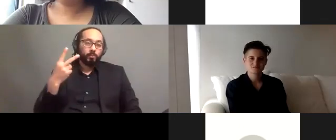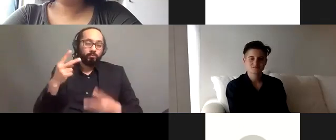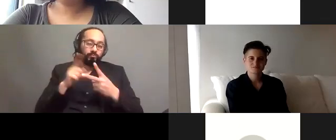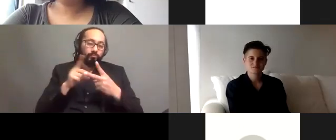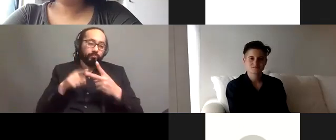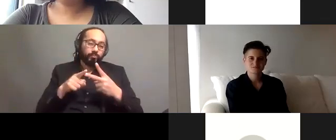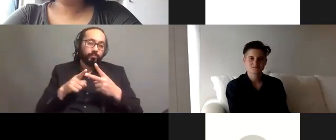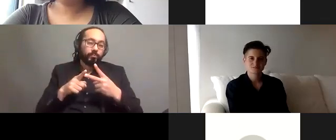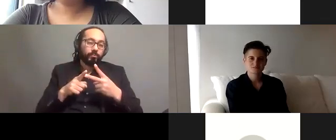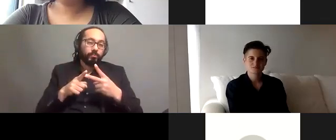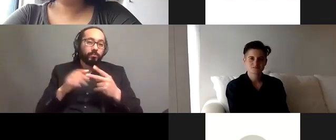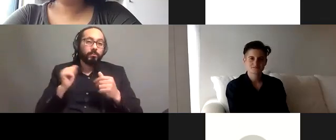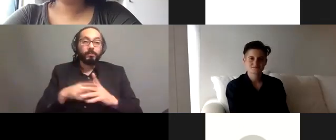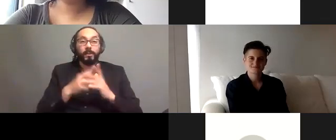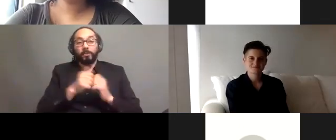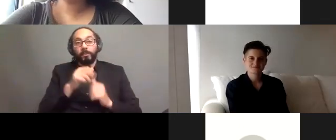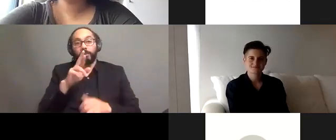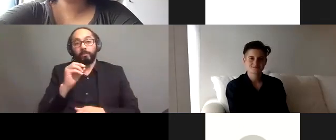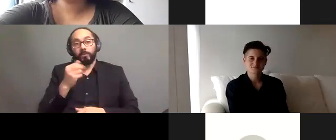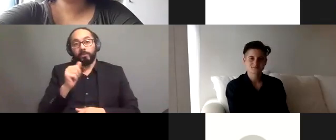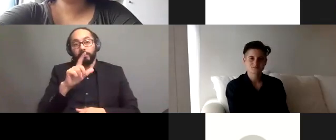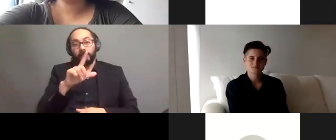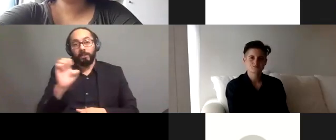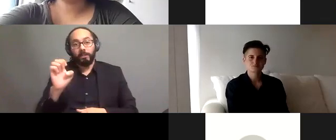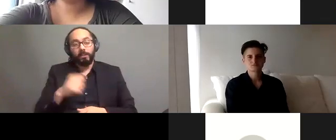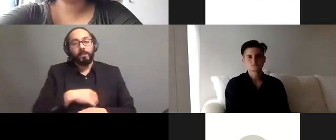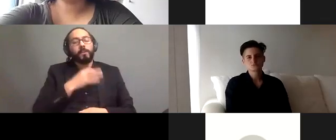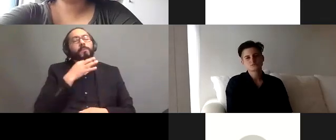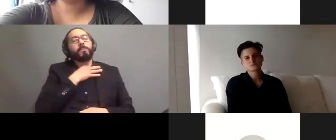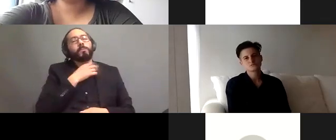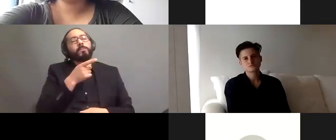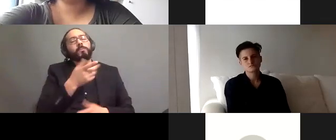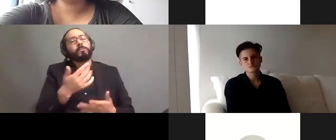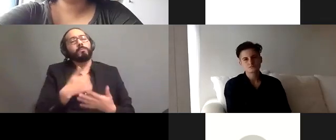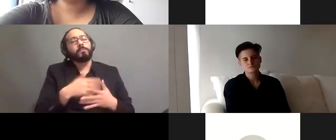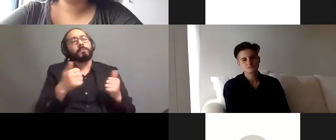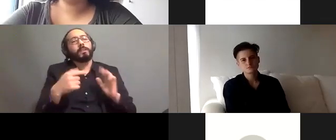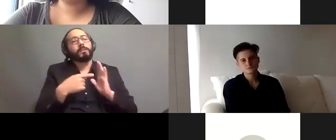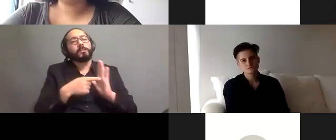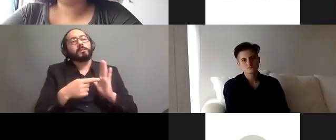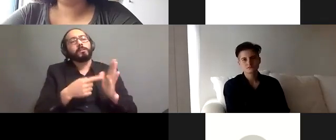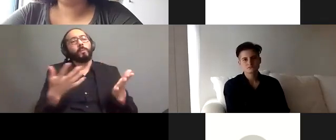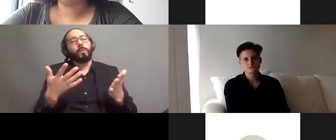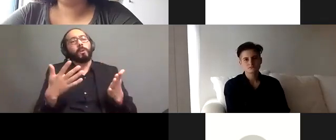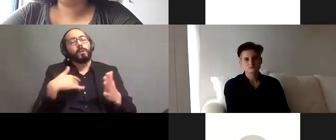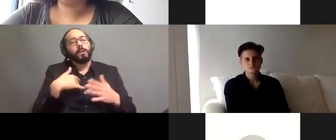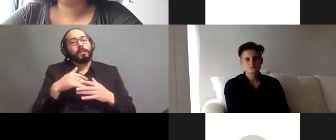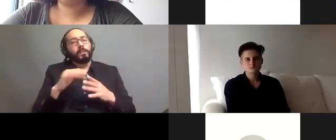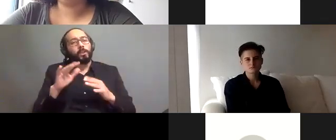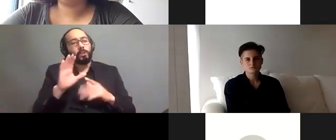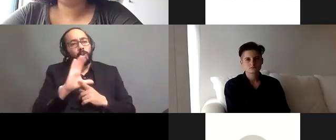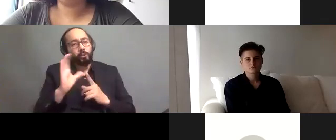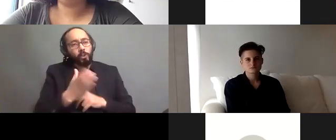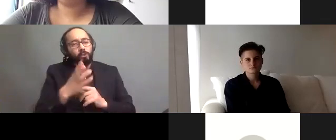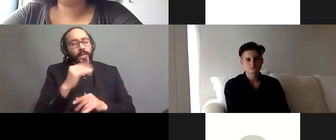I guess I can start with Rochelle. What are some of the examples of cultural and standardized